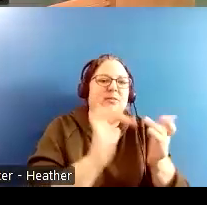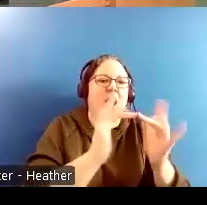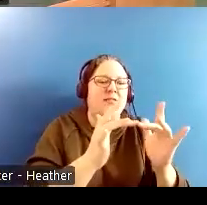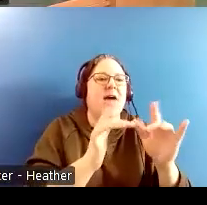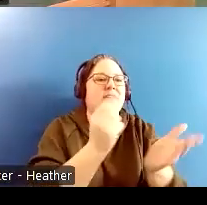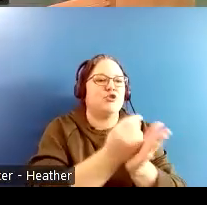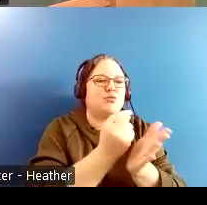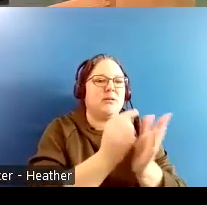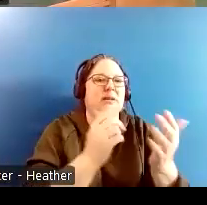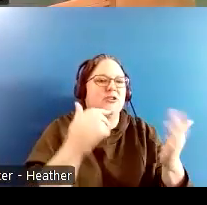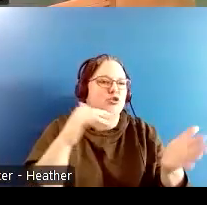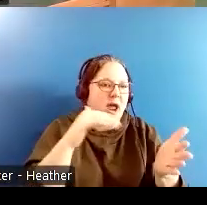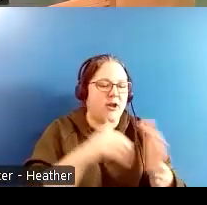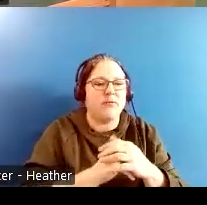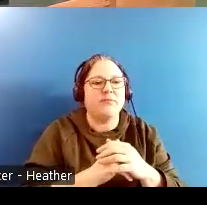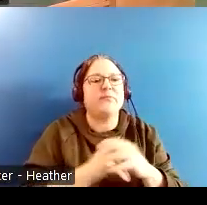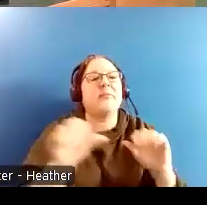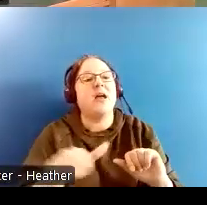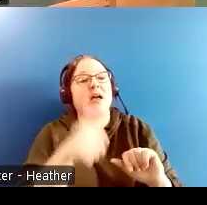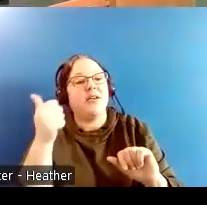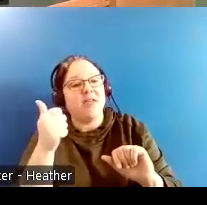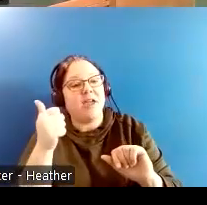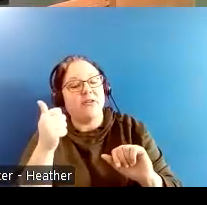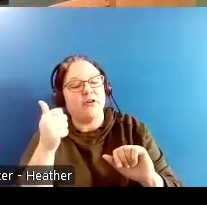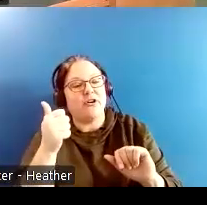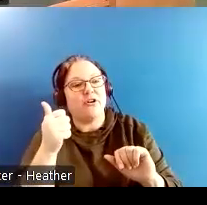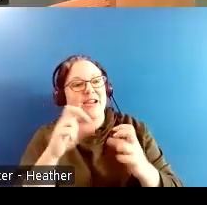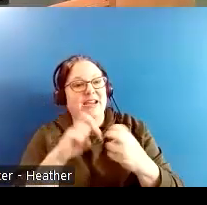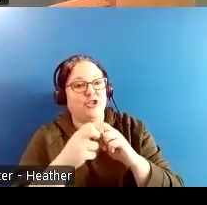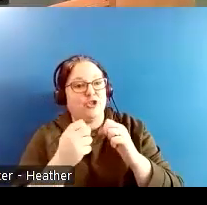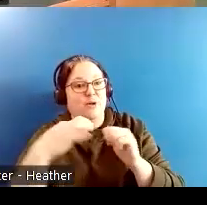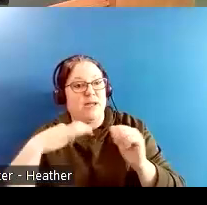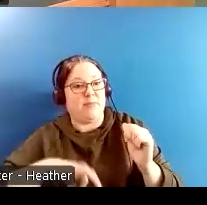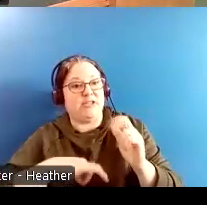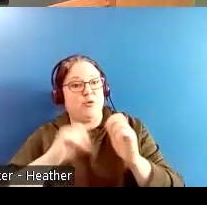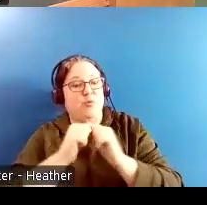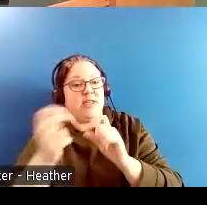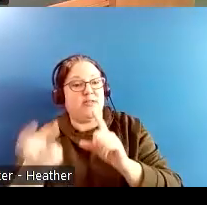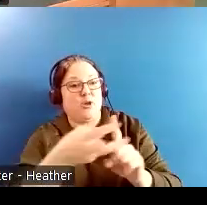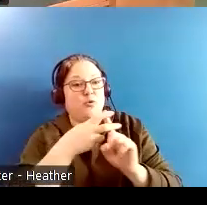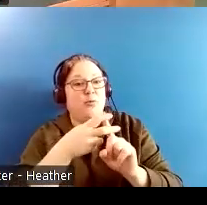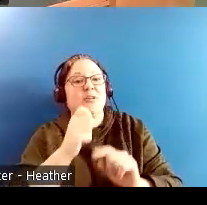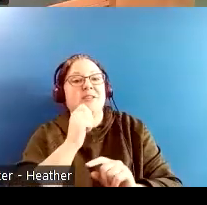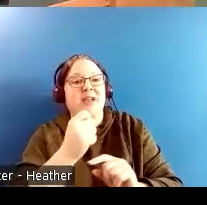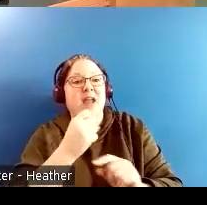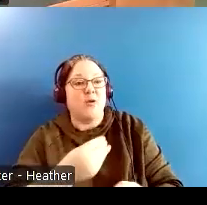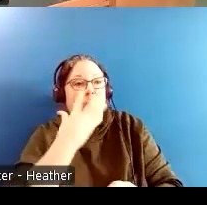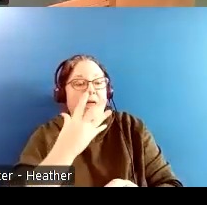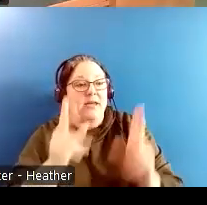The other thing is we had an issue with in Pittsburgh with recruitment of non-whites. So